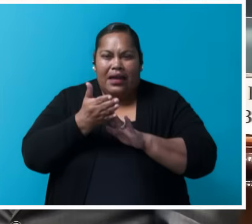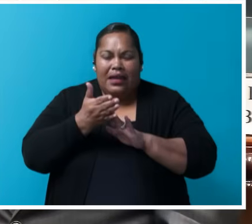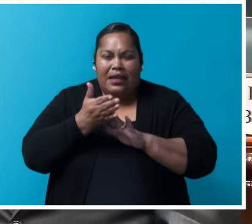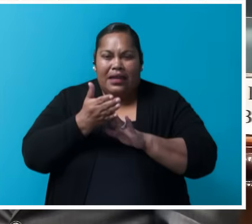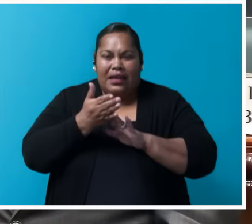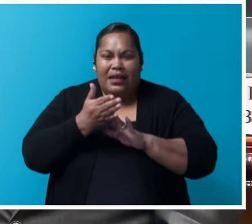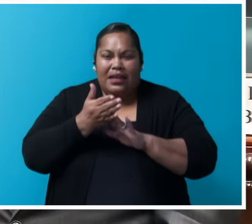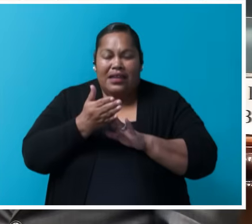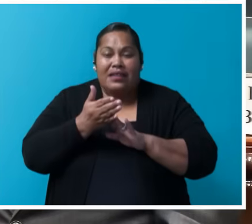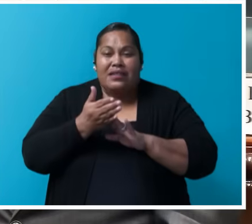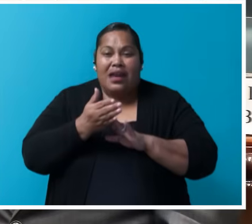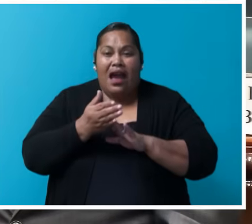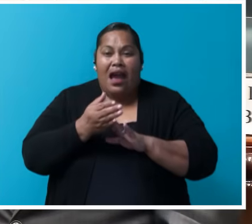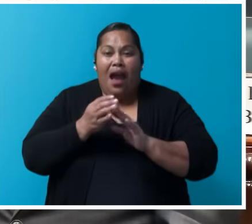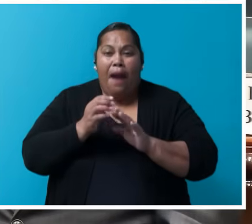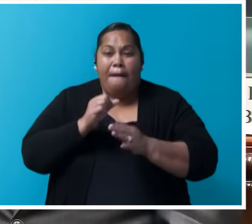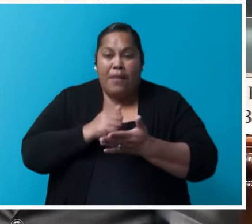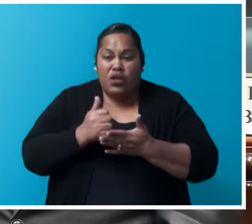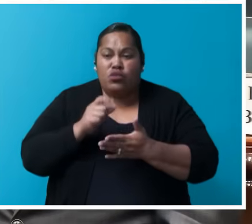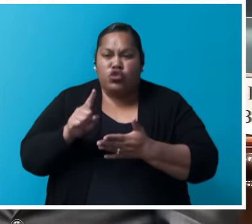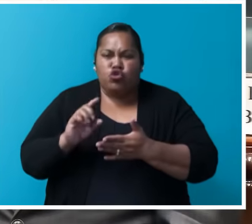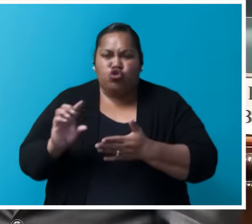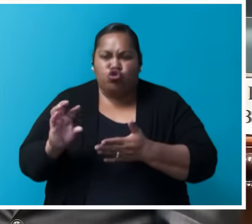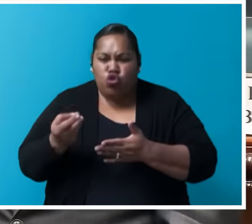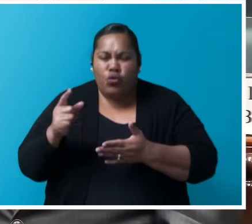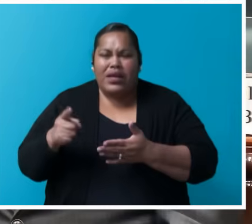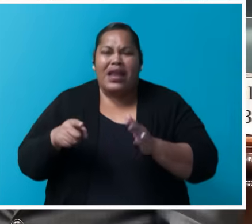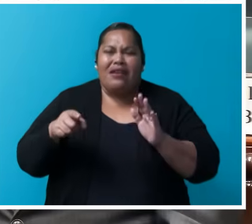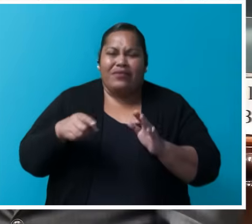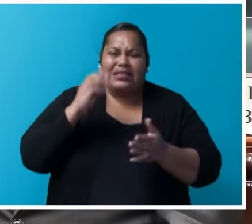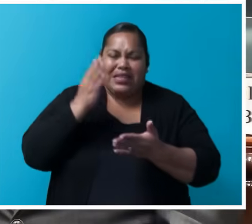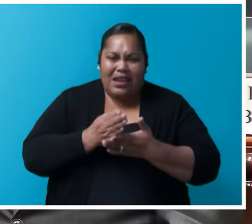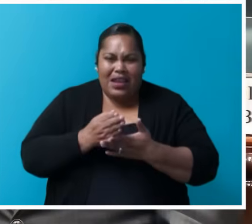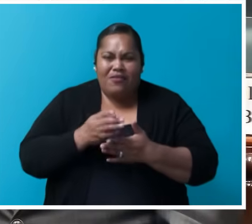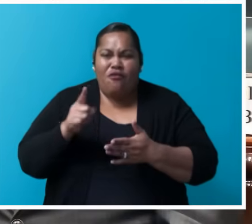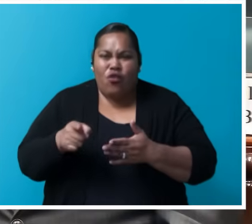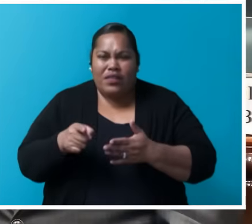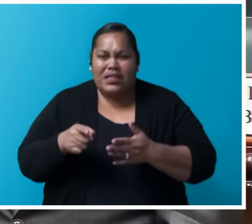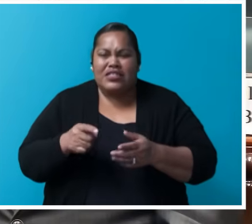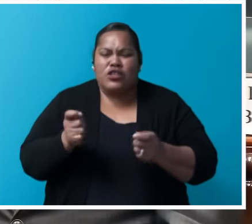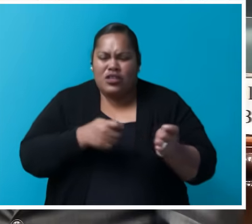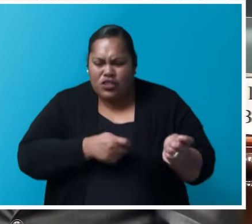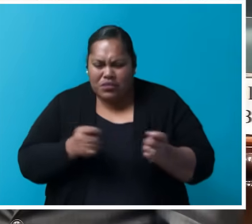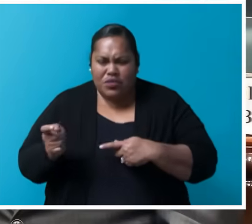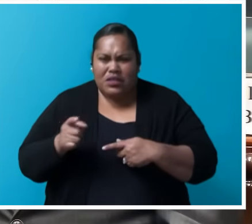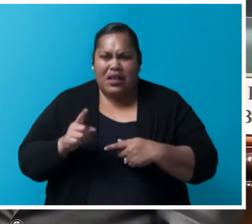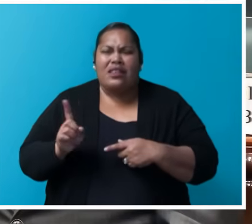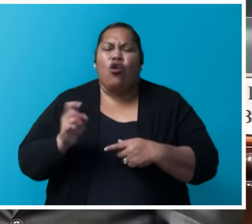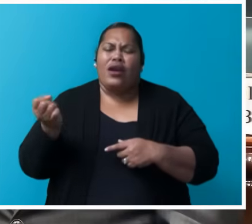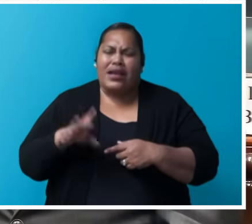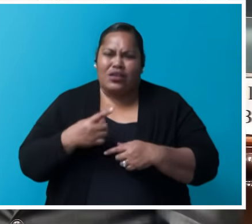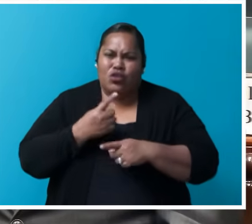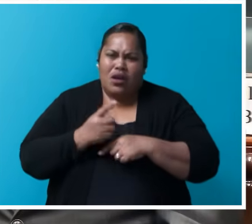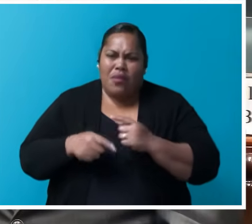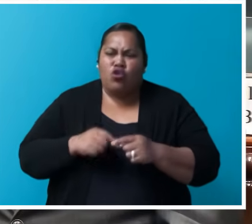can cushion any direct negative impact through these transmission mechanisms, and they talked about it. tourism